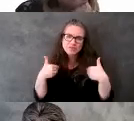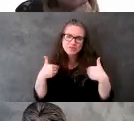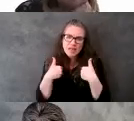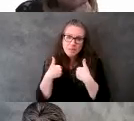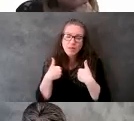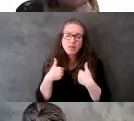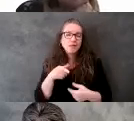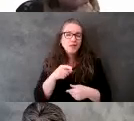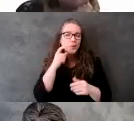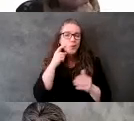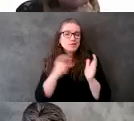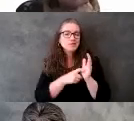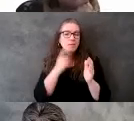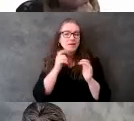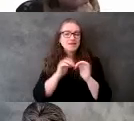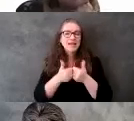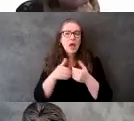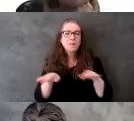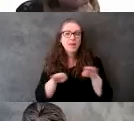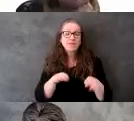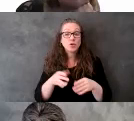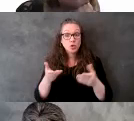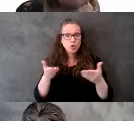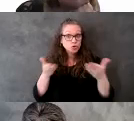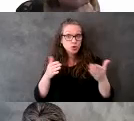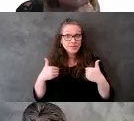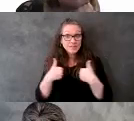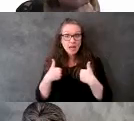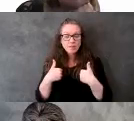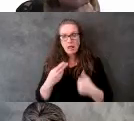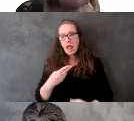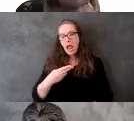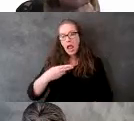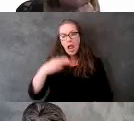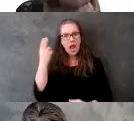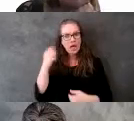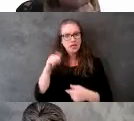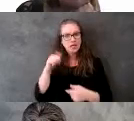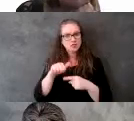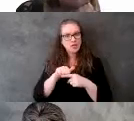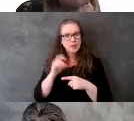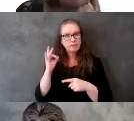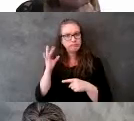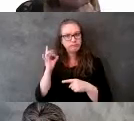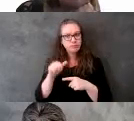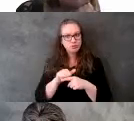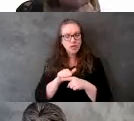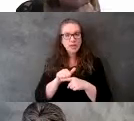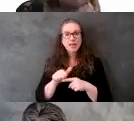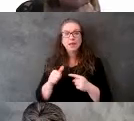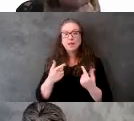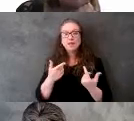tell by the behavior. Service animals are highly trained and always well behaved. In fact, most of the time you won't even know that they're present.